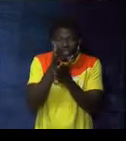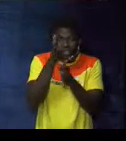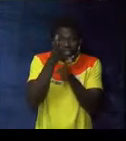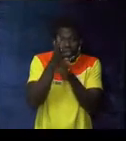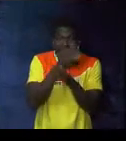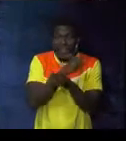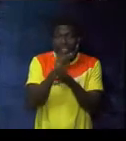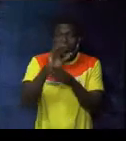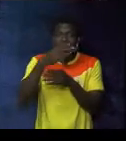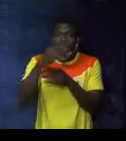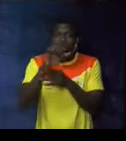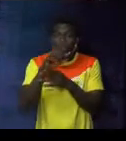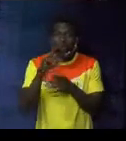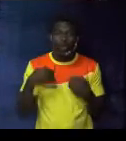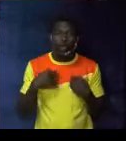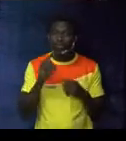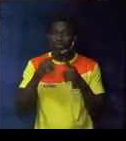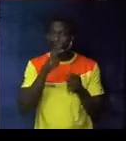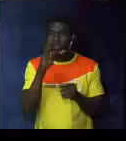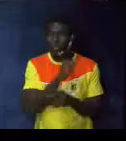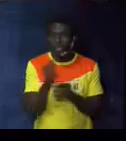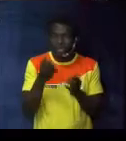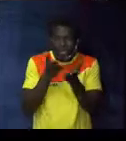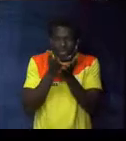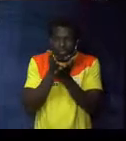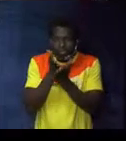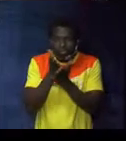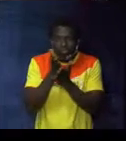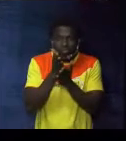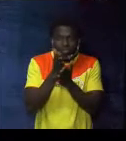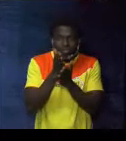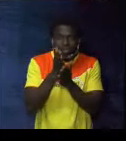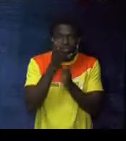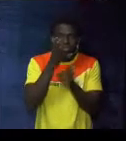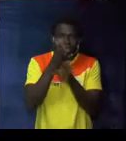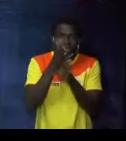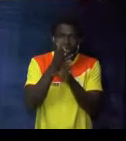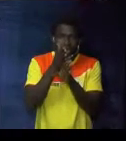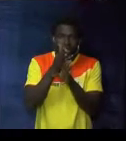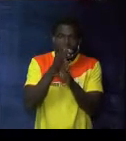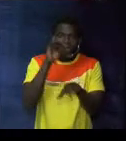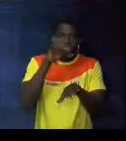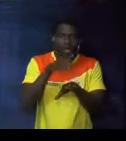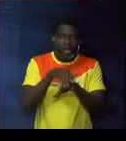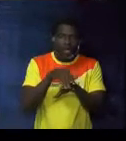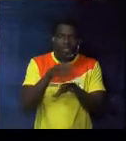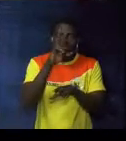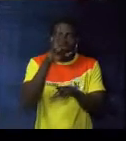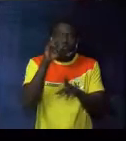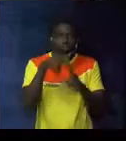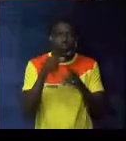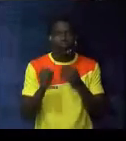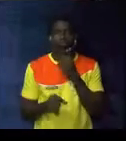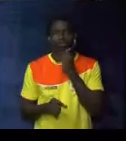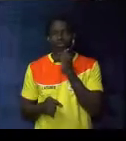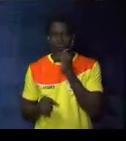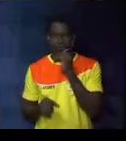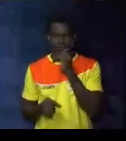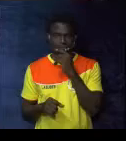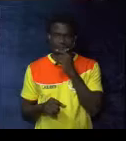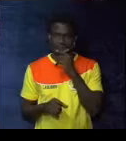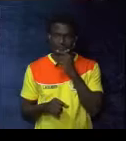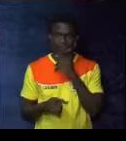straight line. So a chord has to be a straight line and it must touch the circle at 2 points.